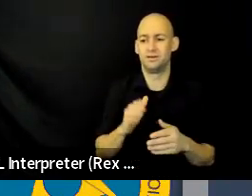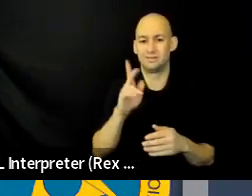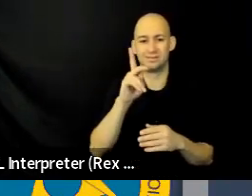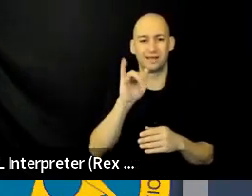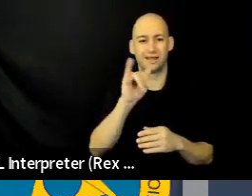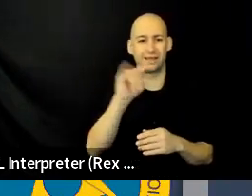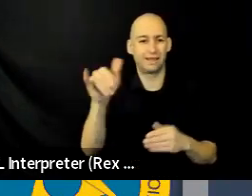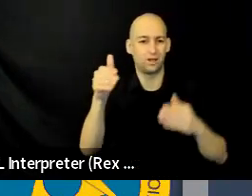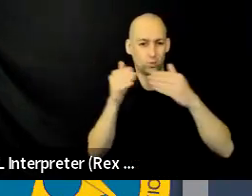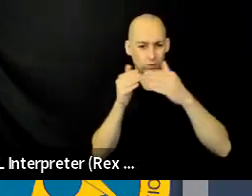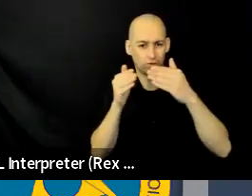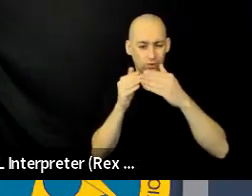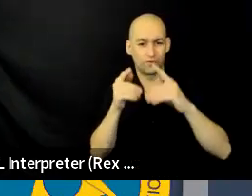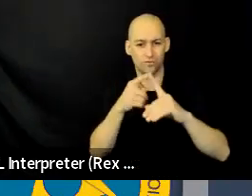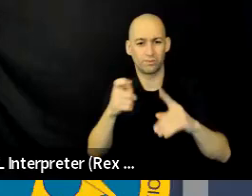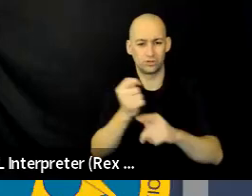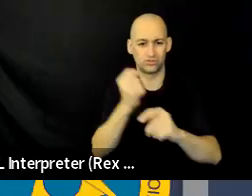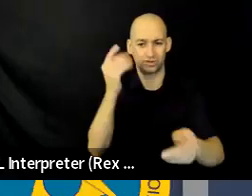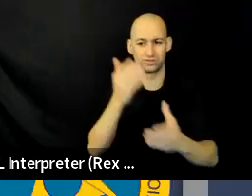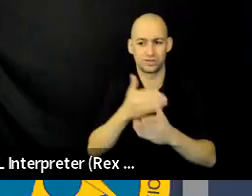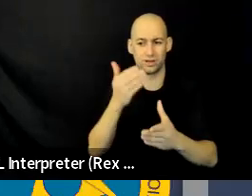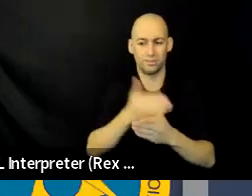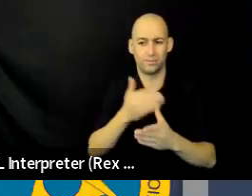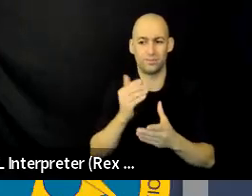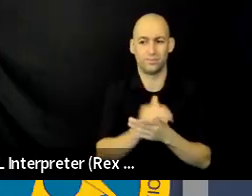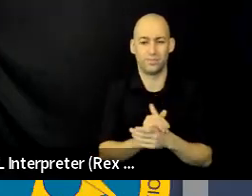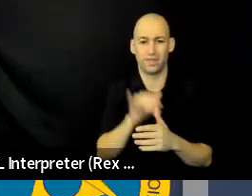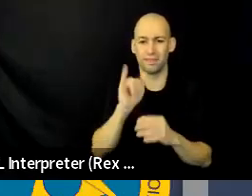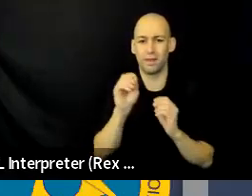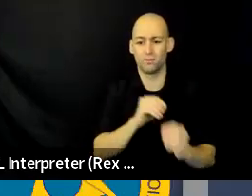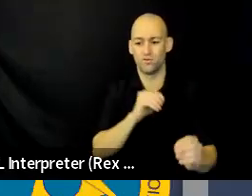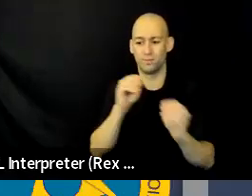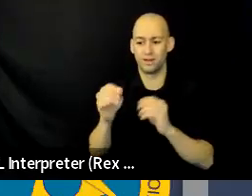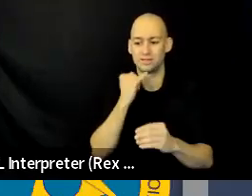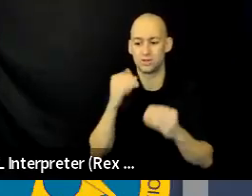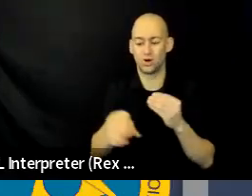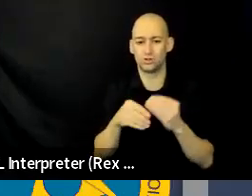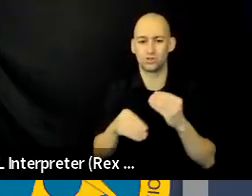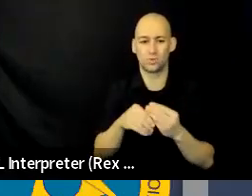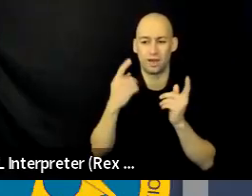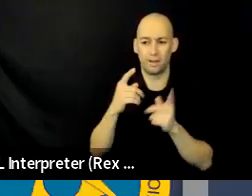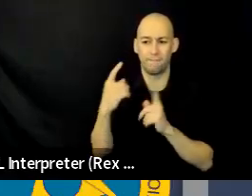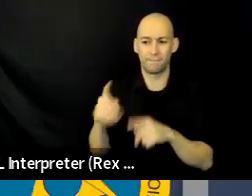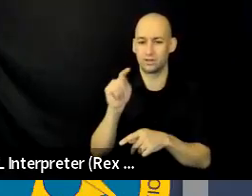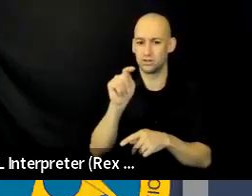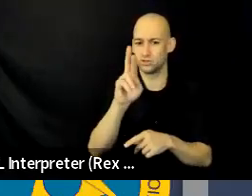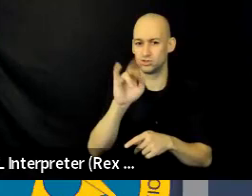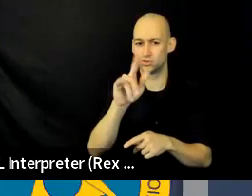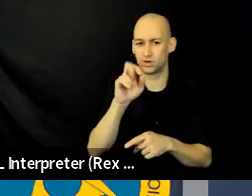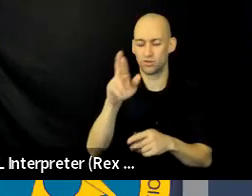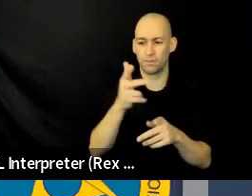from the truck stop, that movement is also occurring, and that trailer park exists in a place that we can't put.